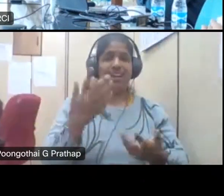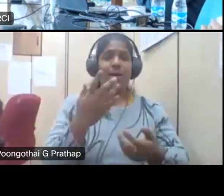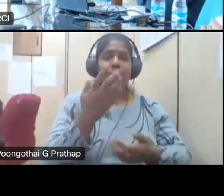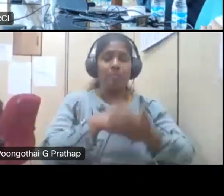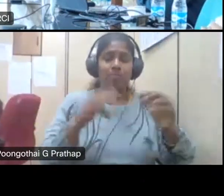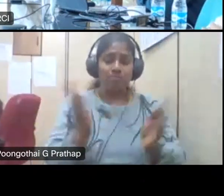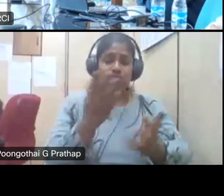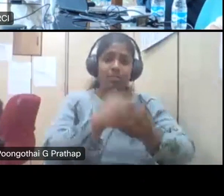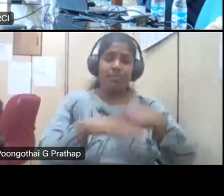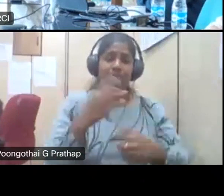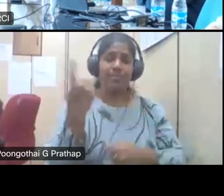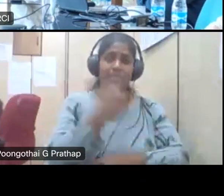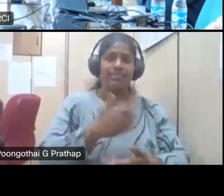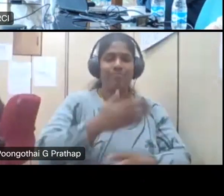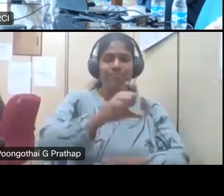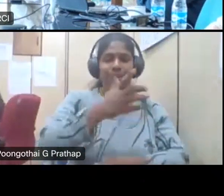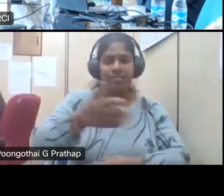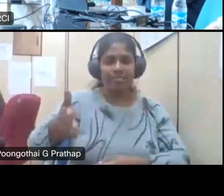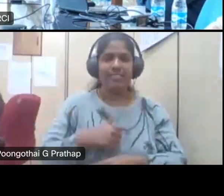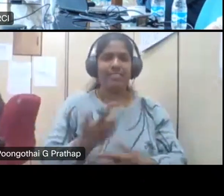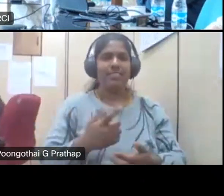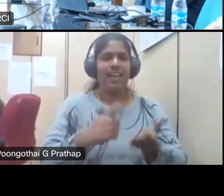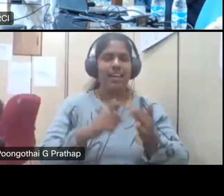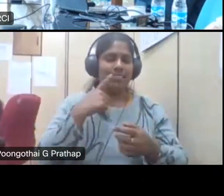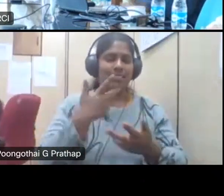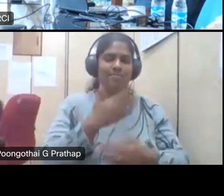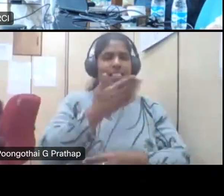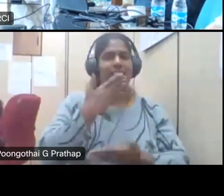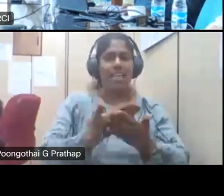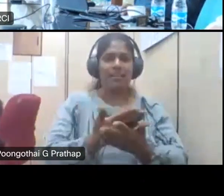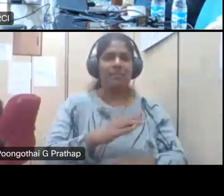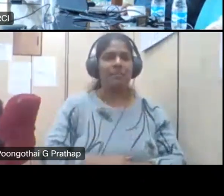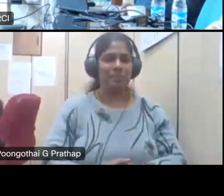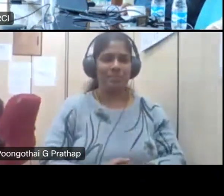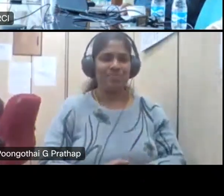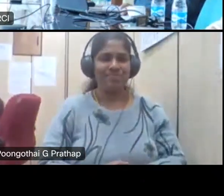much. This is Vinit Singhal from Member Secretary from RCI. Thank you so much.